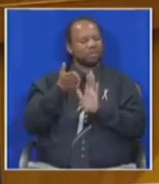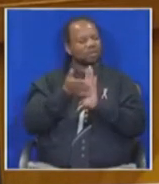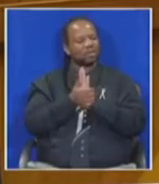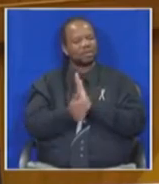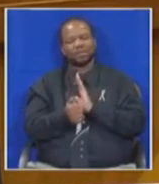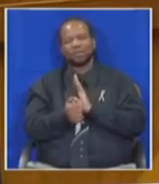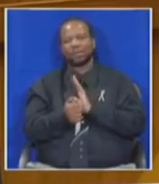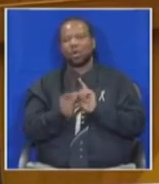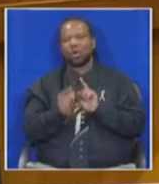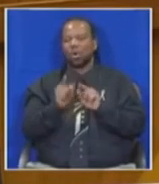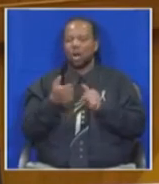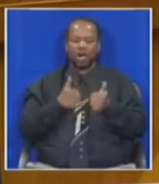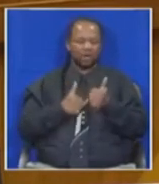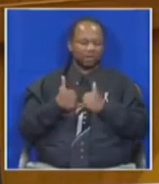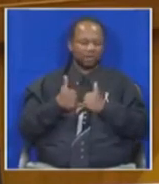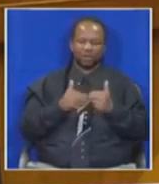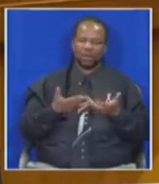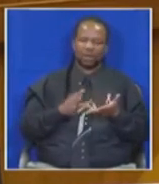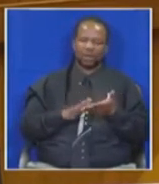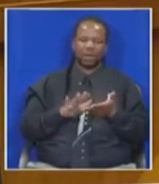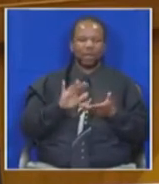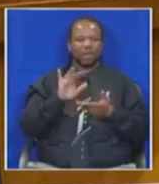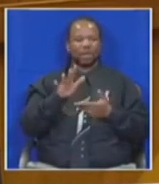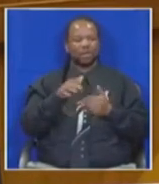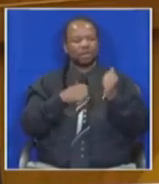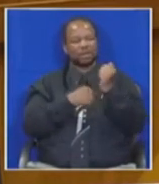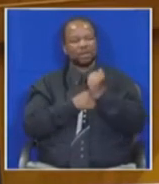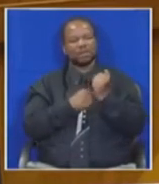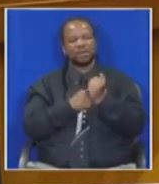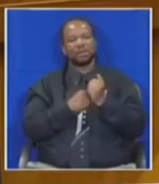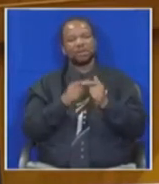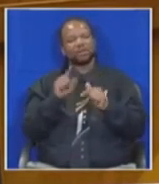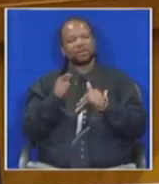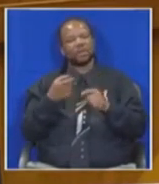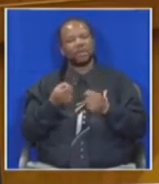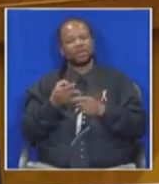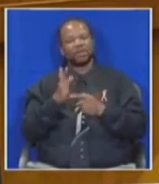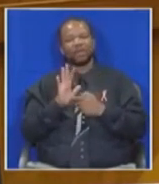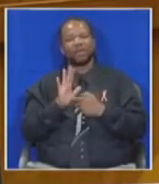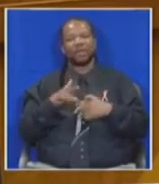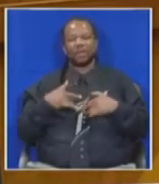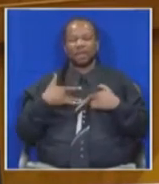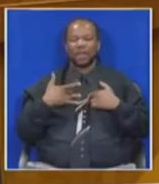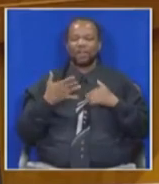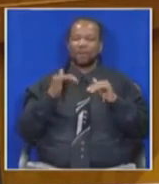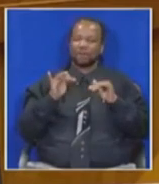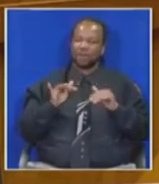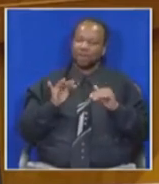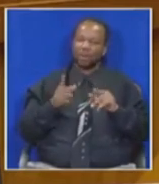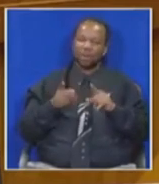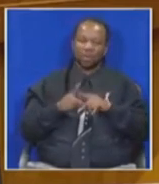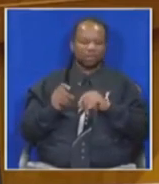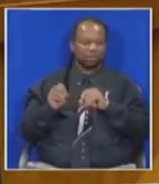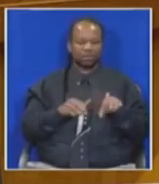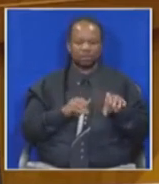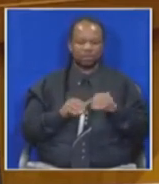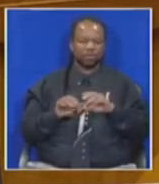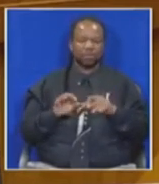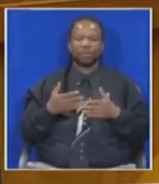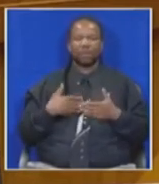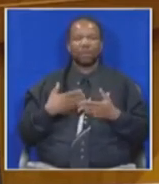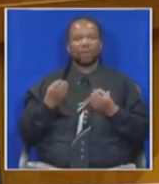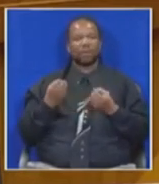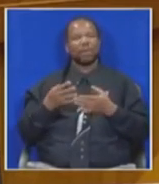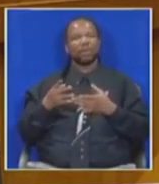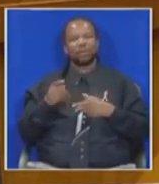inefficient administration in the FSL environment affect the lives of people already in a traumatized state in very